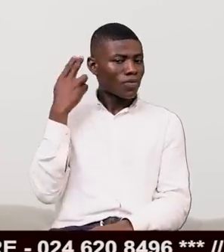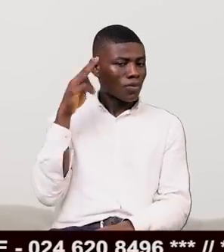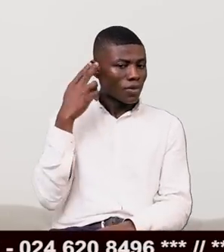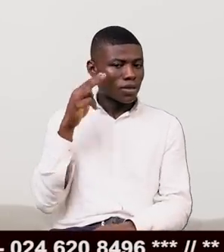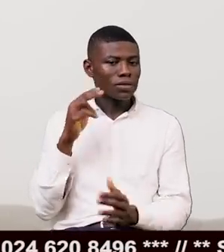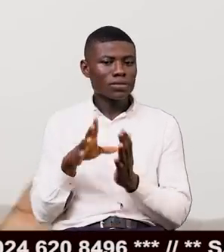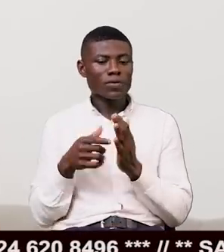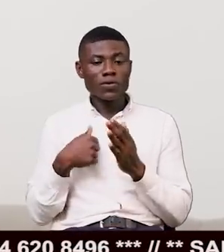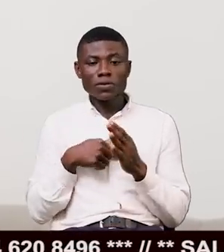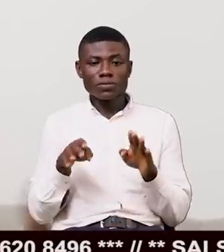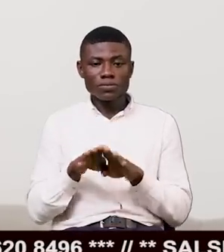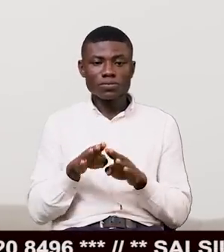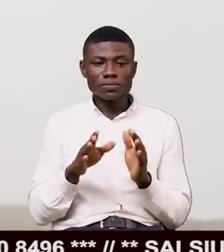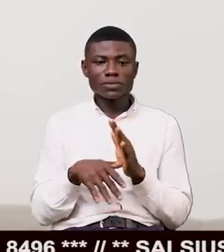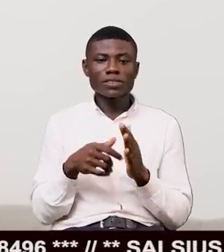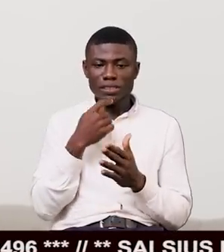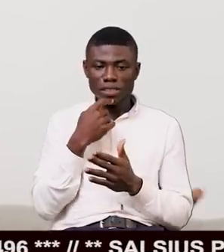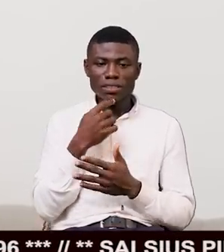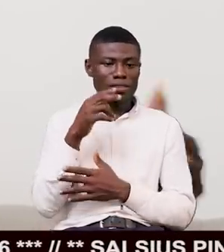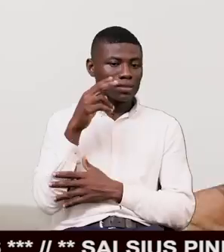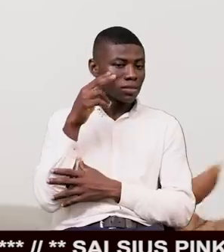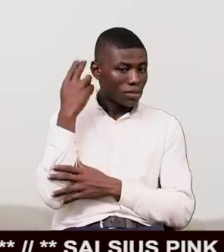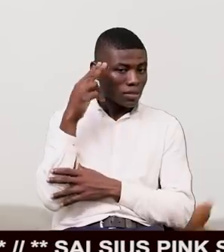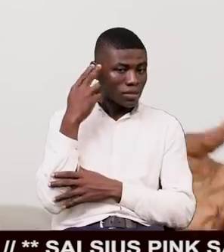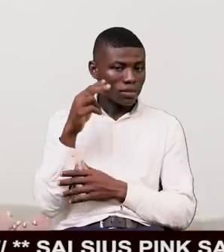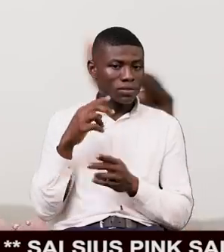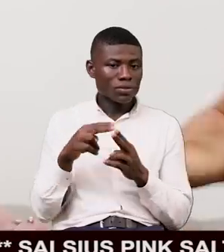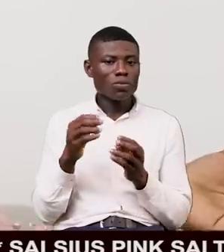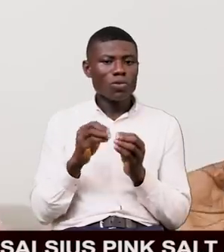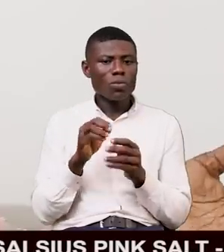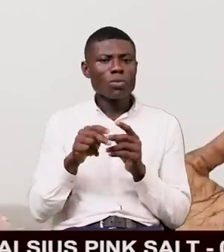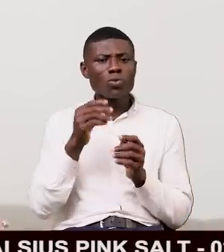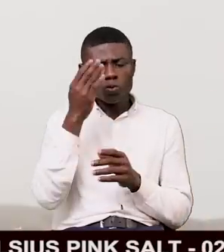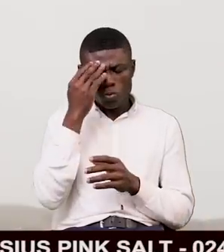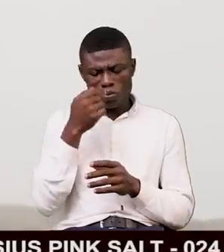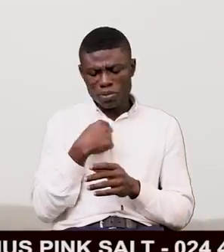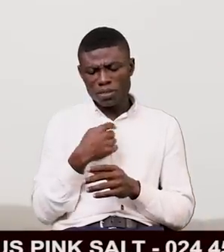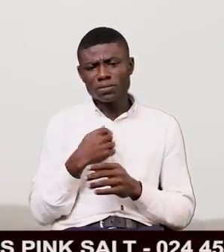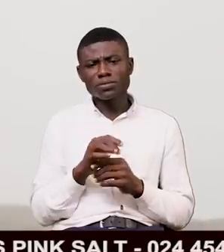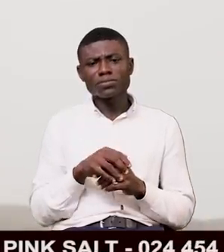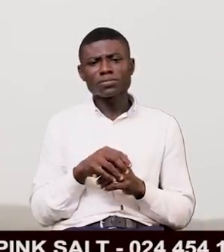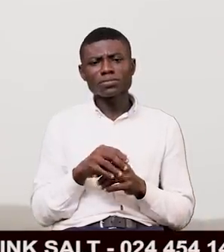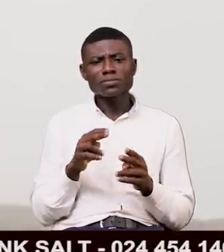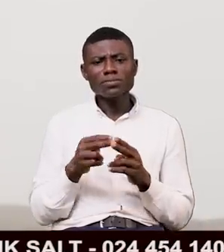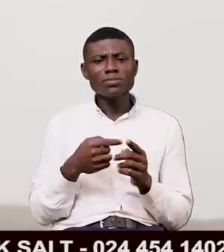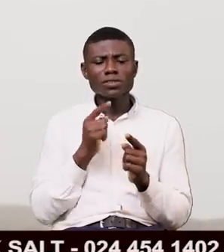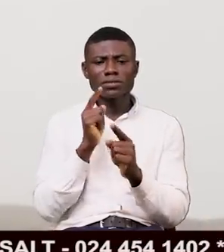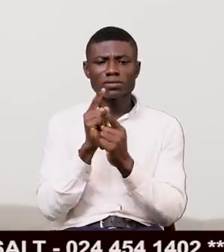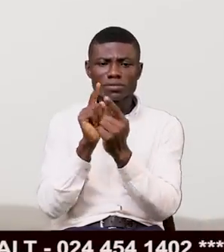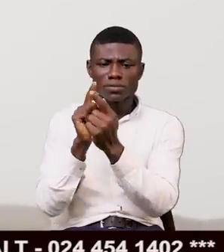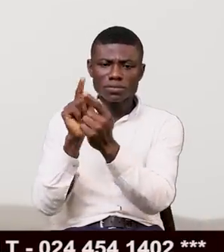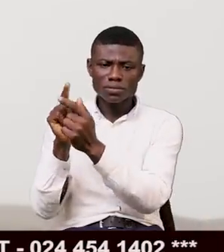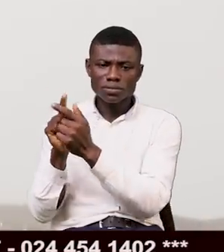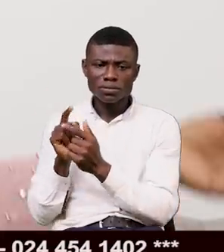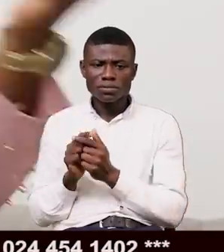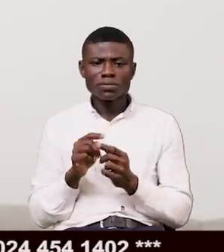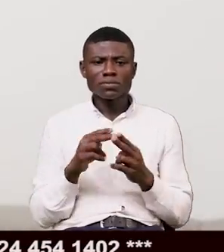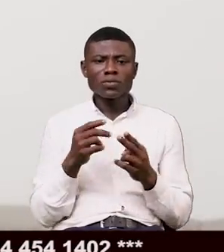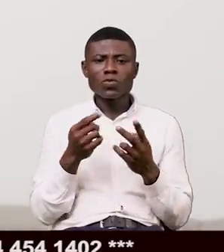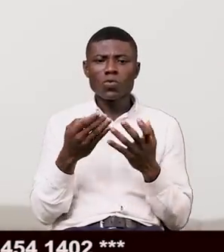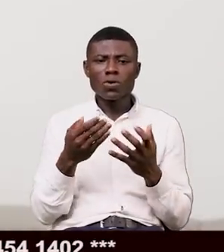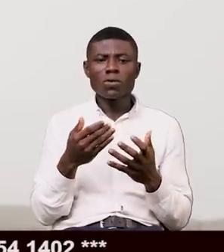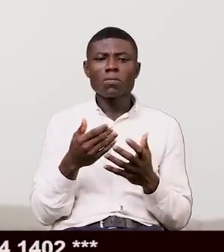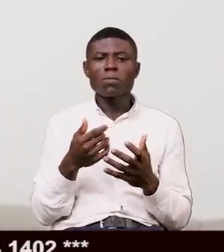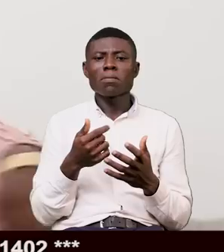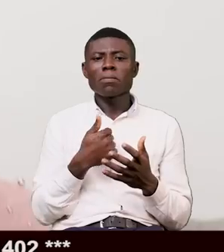point aja, ne offer as a tonyum. That time I ya me ntia said ne kofu ni make a kra. Iti. But me church, I go lost. Oh, me permit so